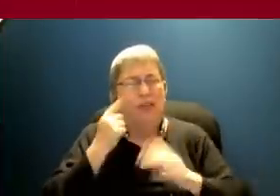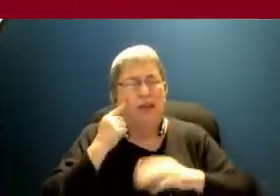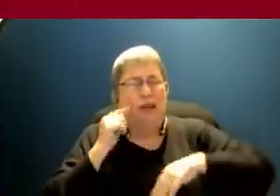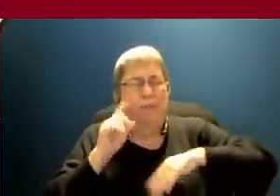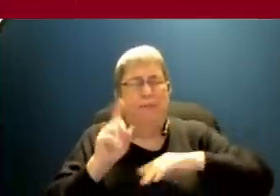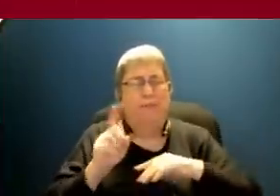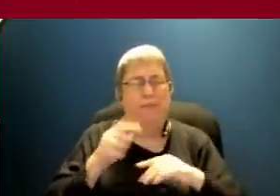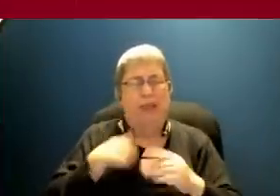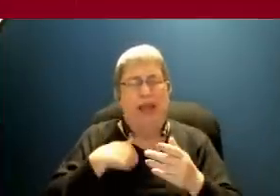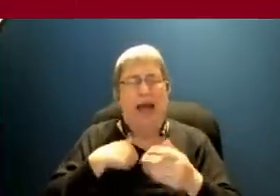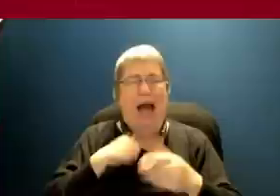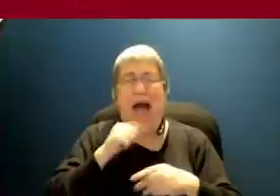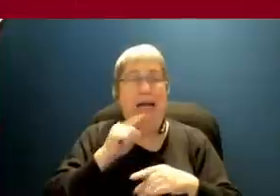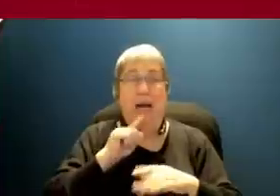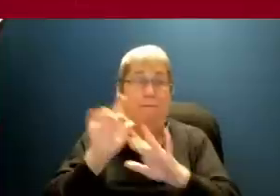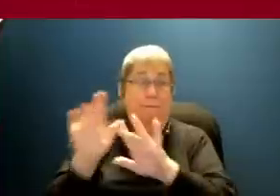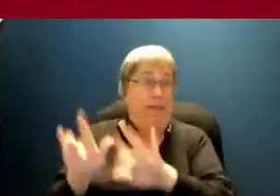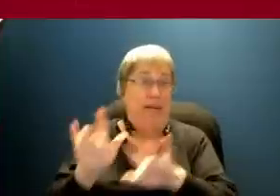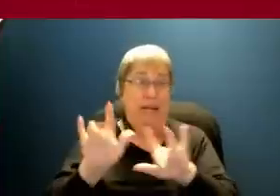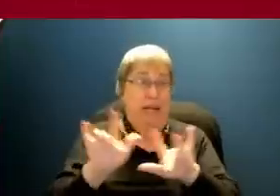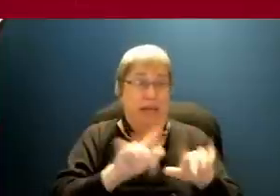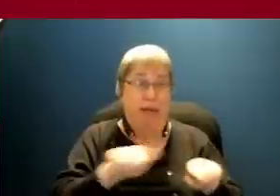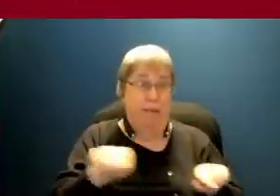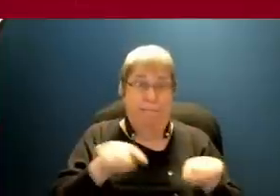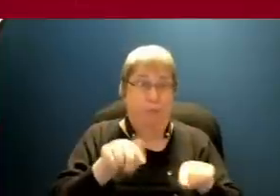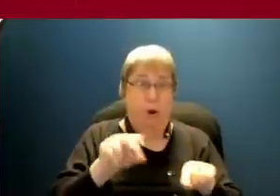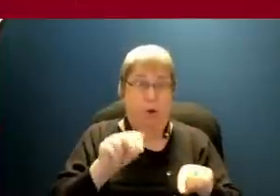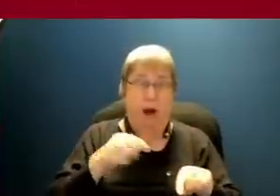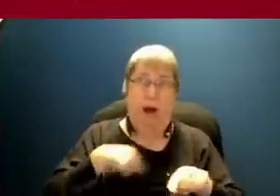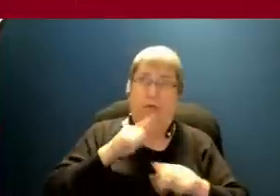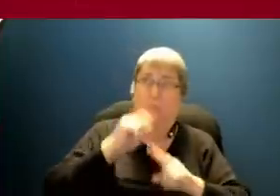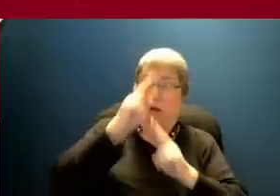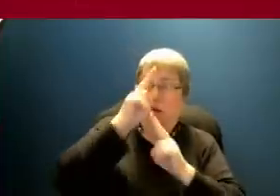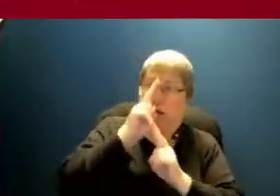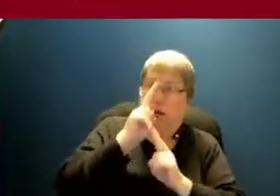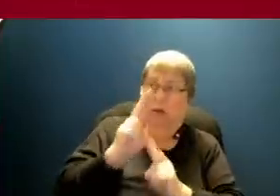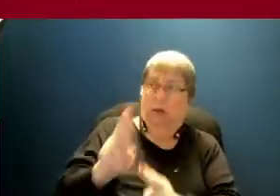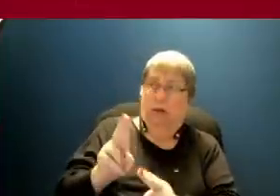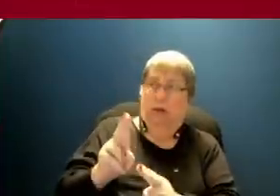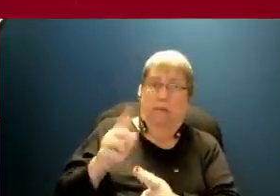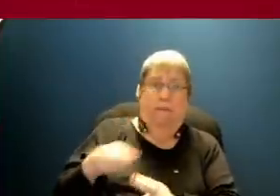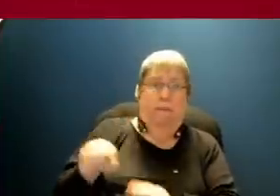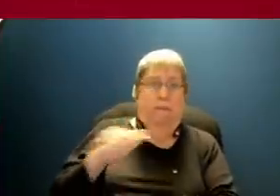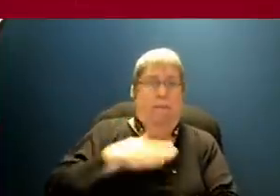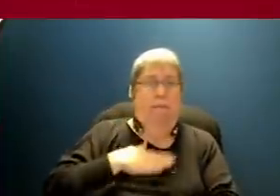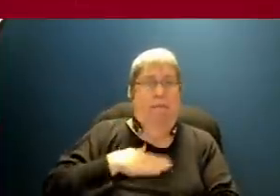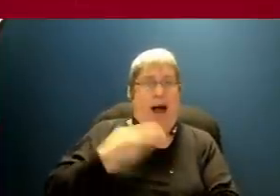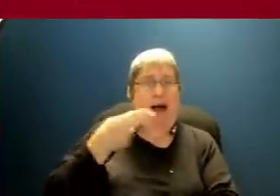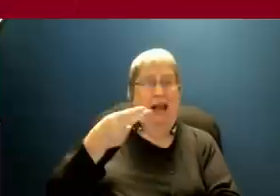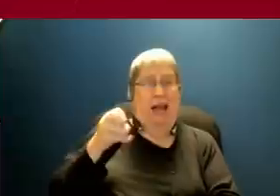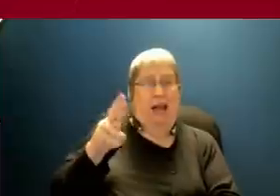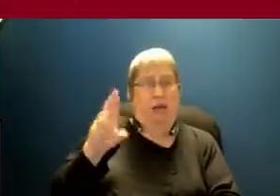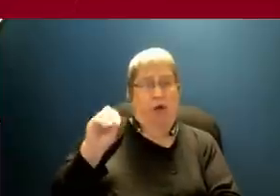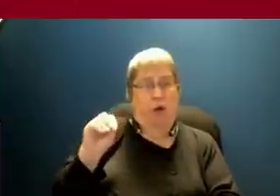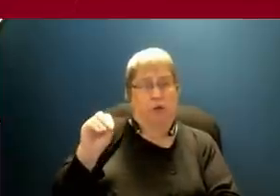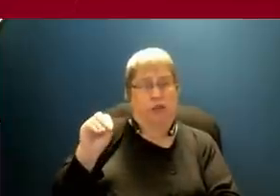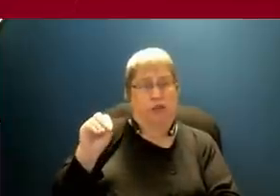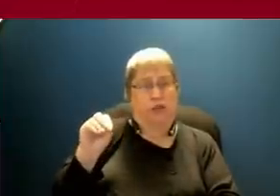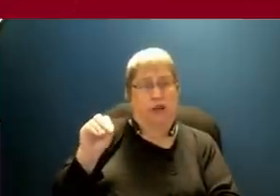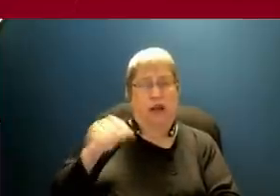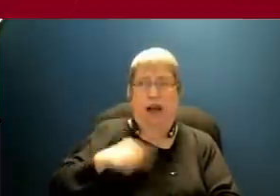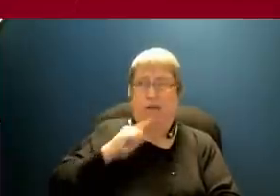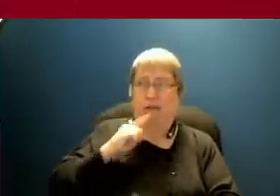I didn't pity the Marines in there. I looked up to them. They were my heroes, my idols. It was intimidating seeing all of